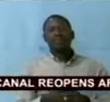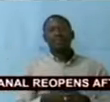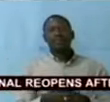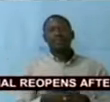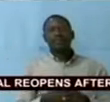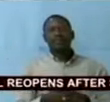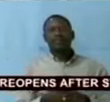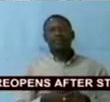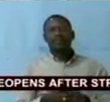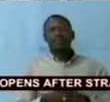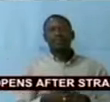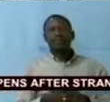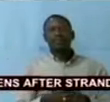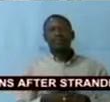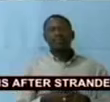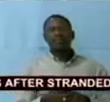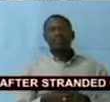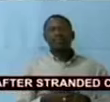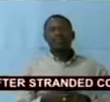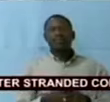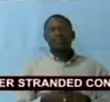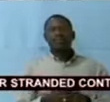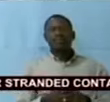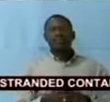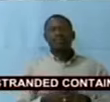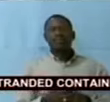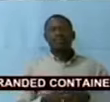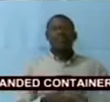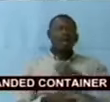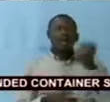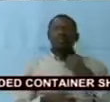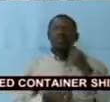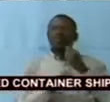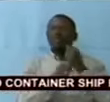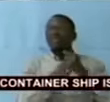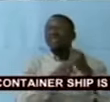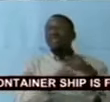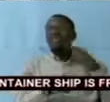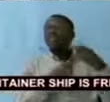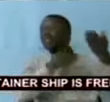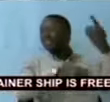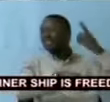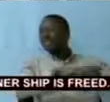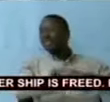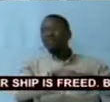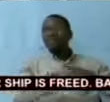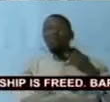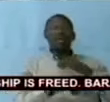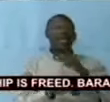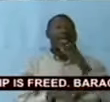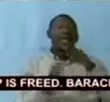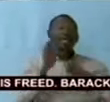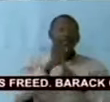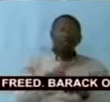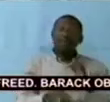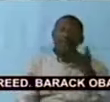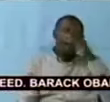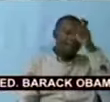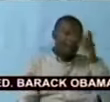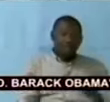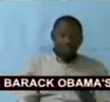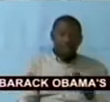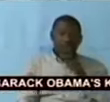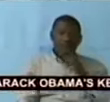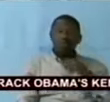was promulgated at that time when anyone criticizes the system. Andu ya wuli